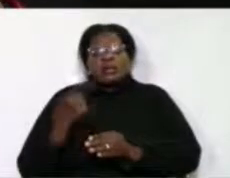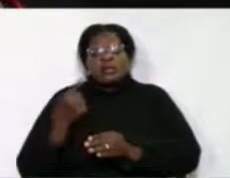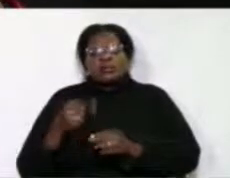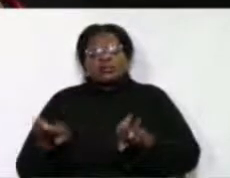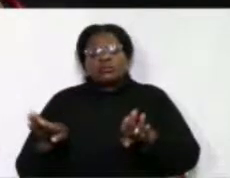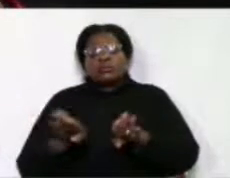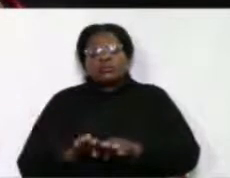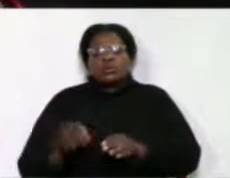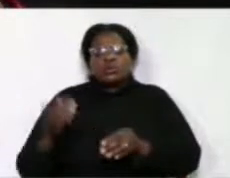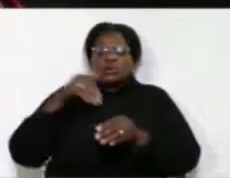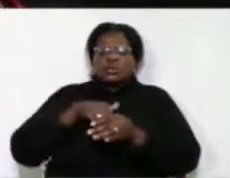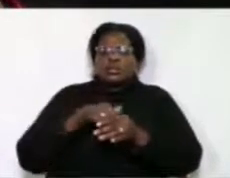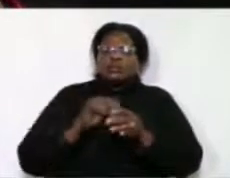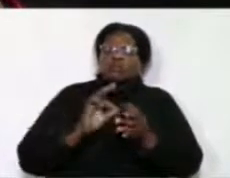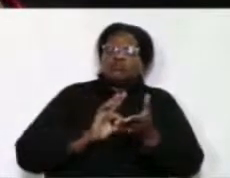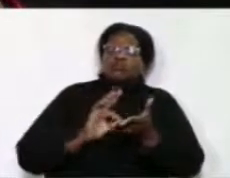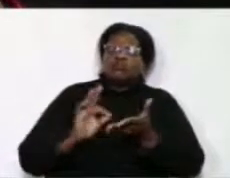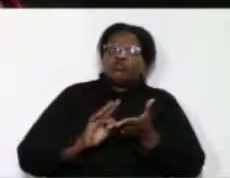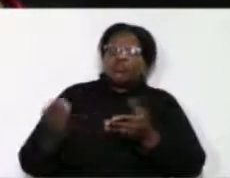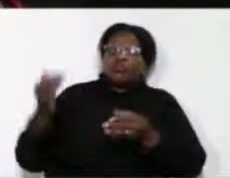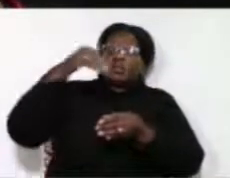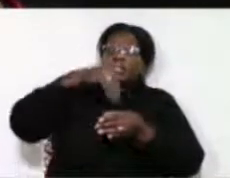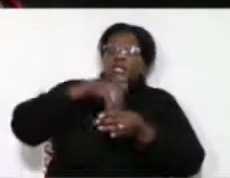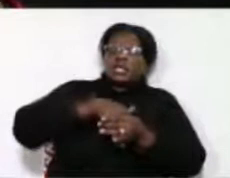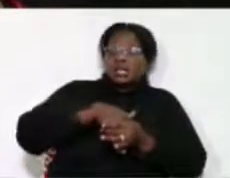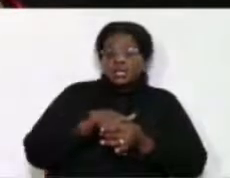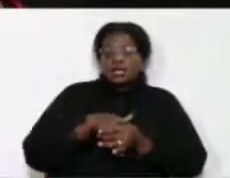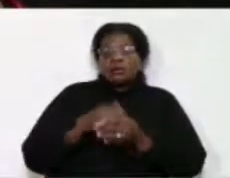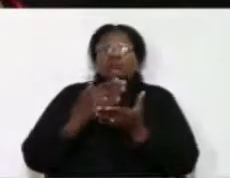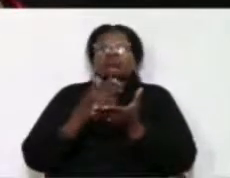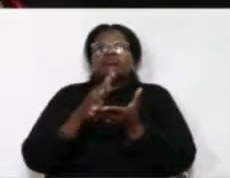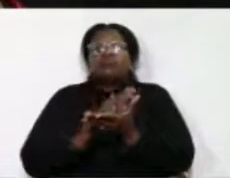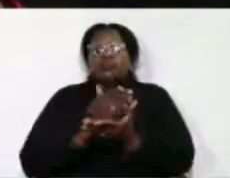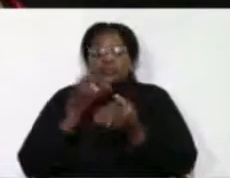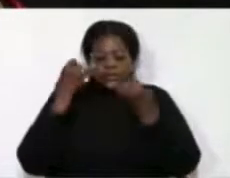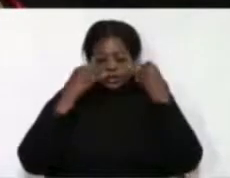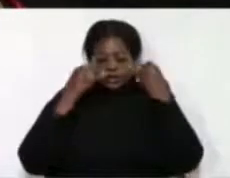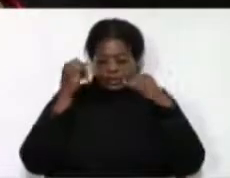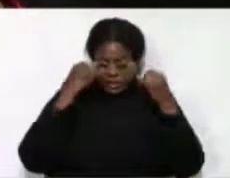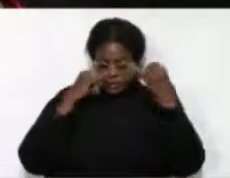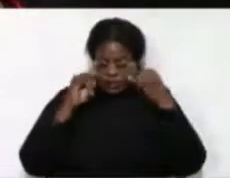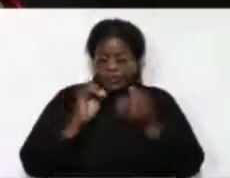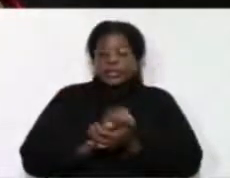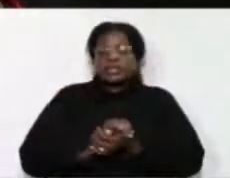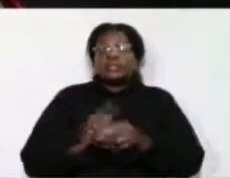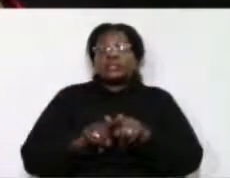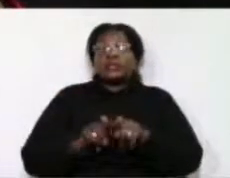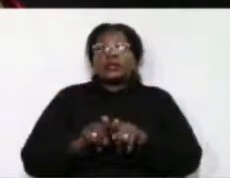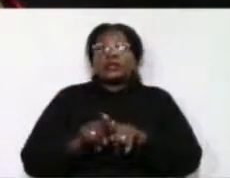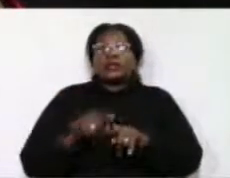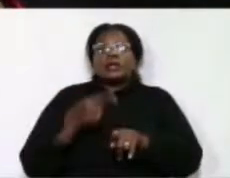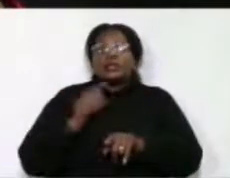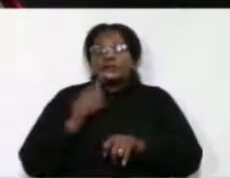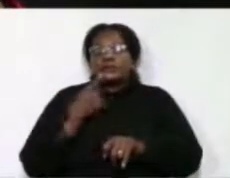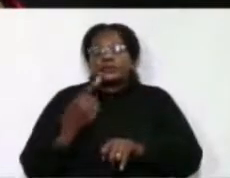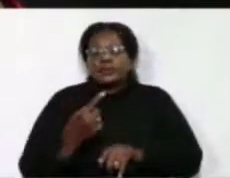to really just understand. So we are sharing information, as I say, and it's also an